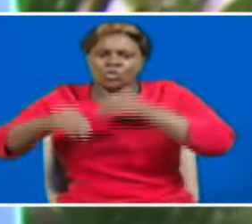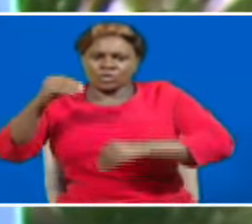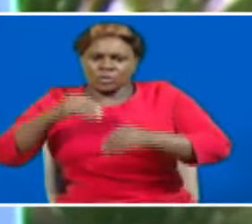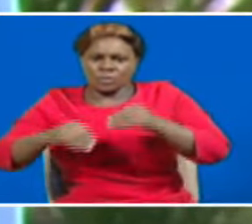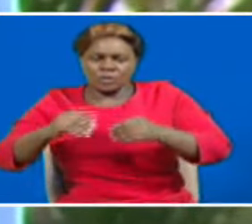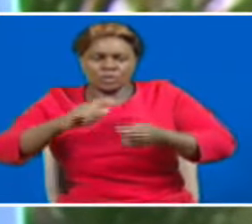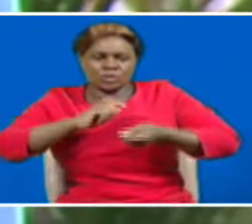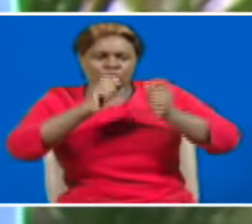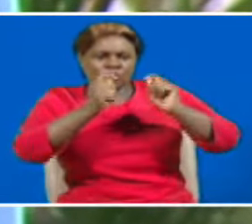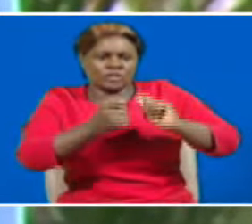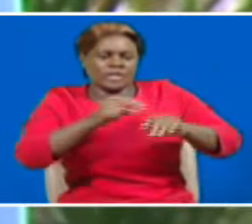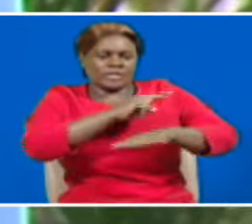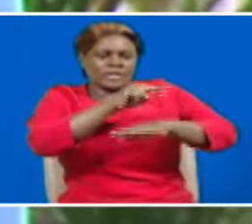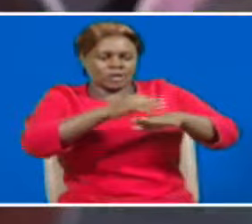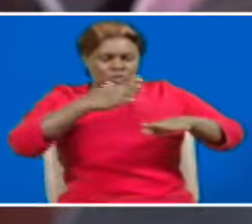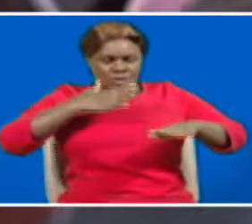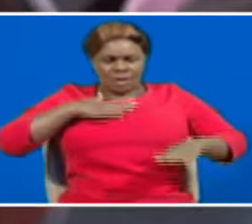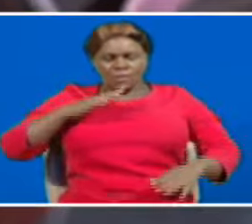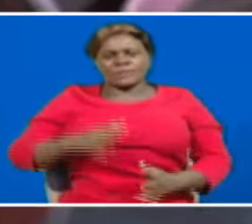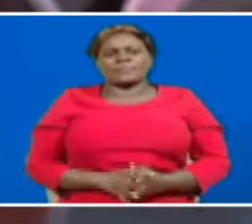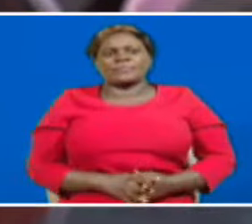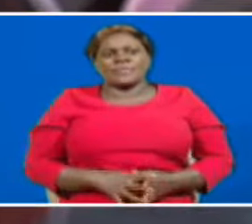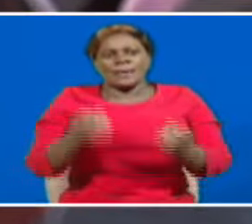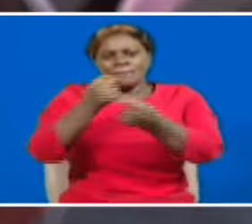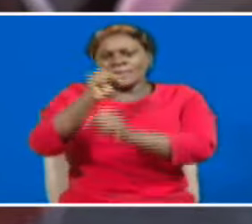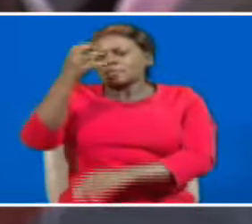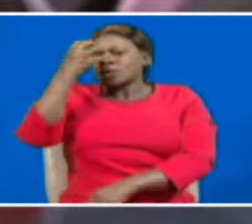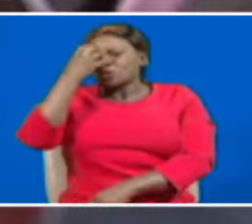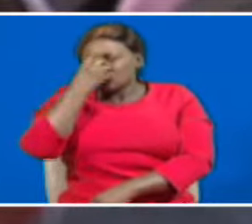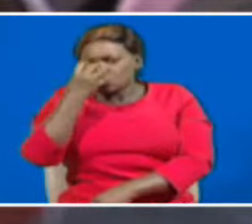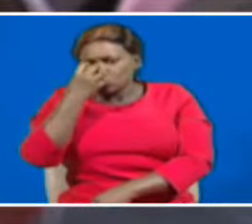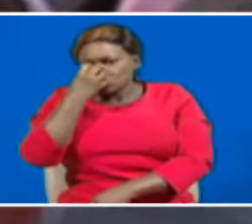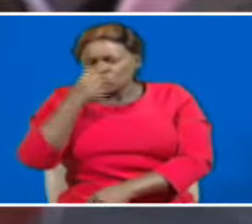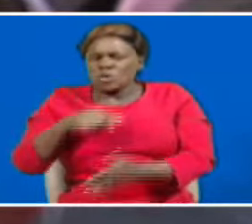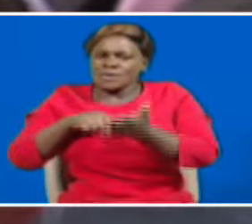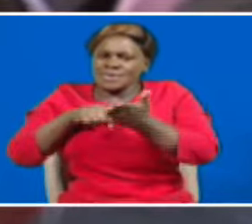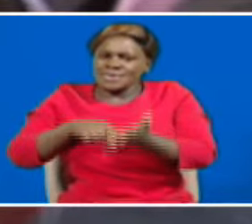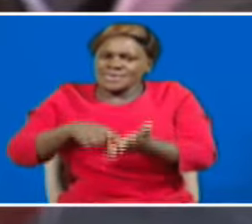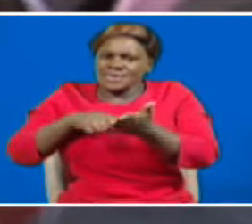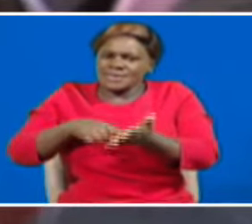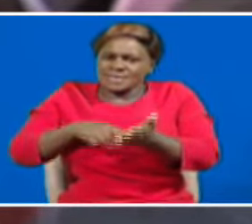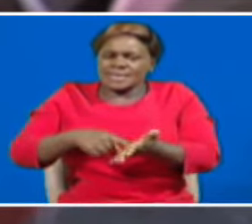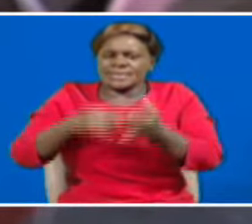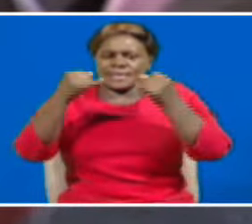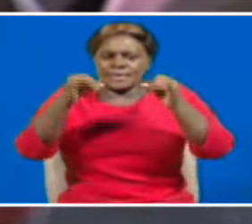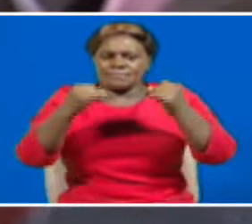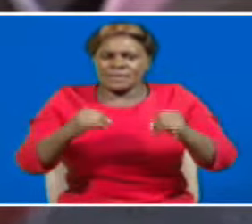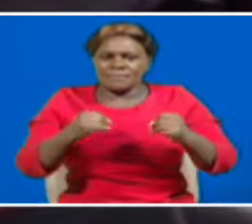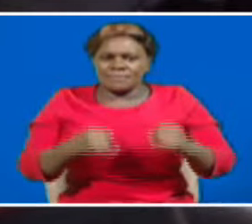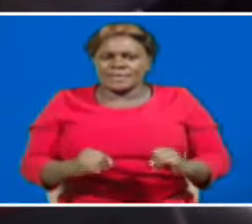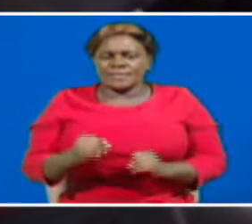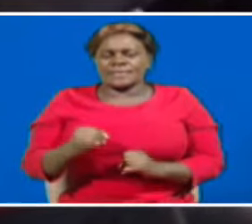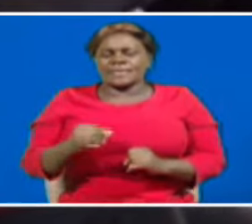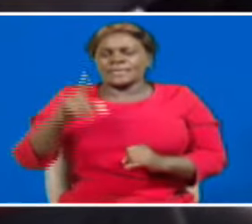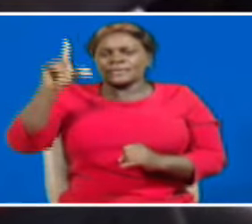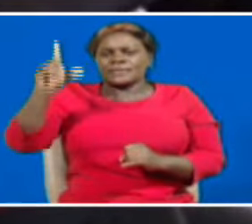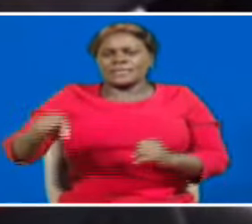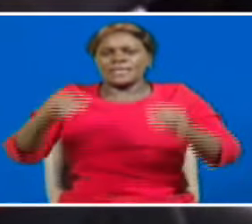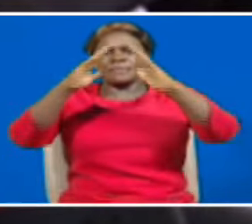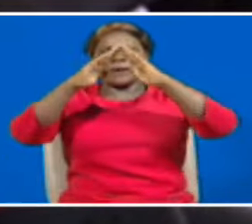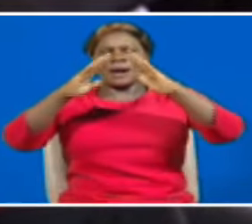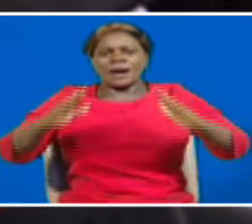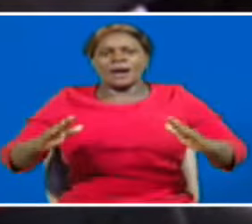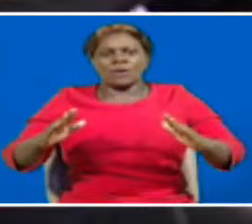katika kubadilisha taifa letu la Kenya. President Ruto has been persistent about implementing his pet project of affordable housing to